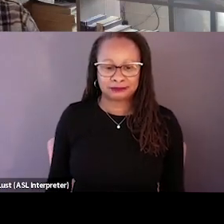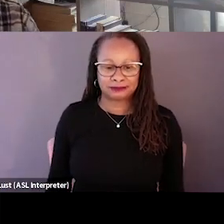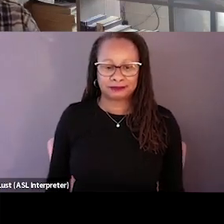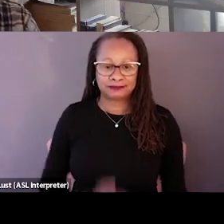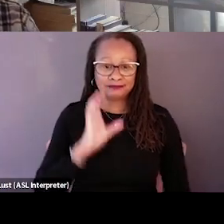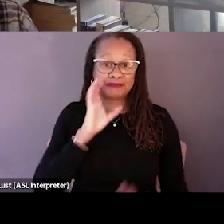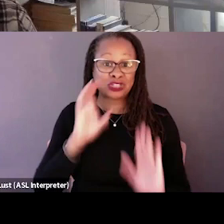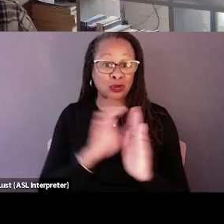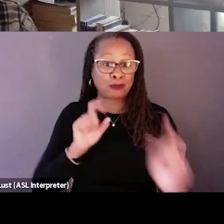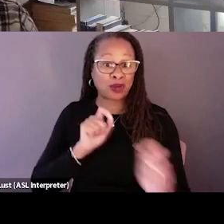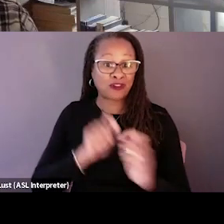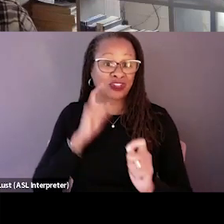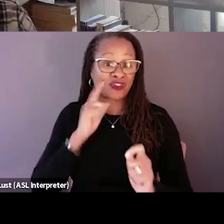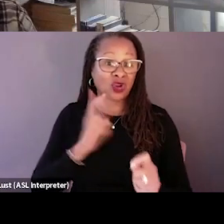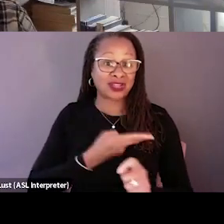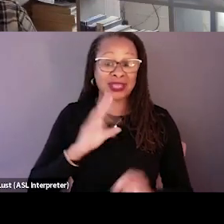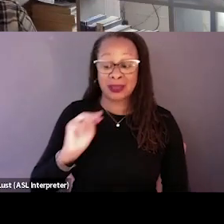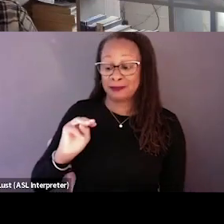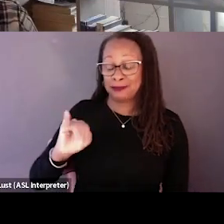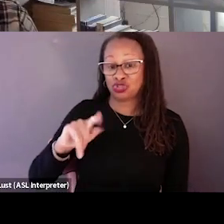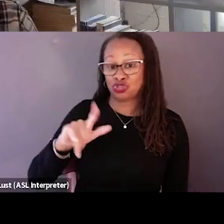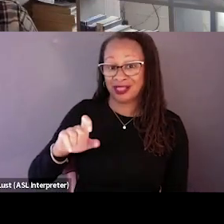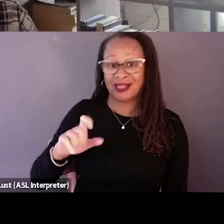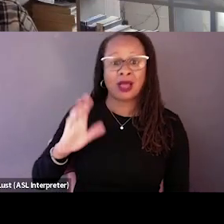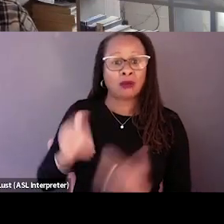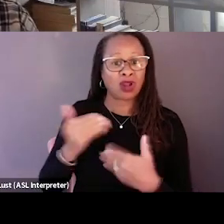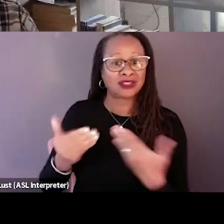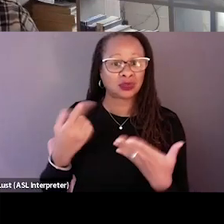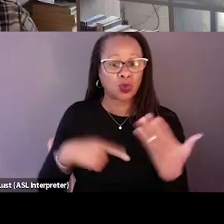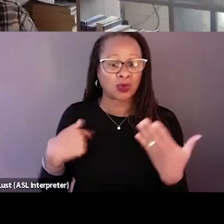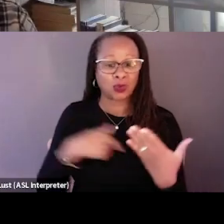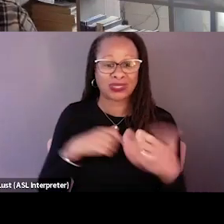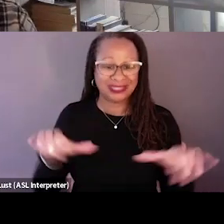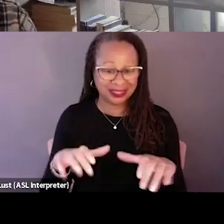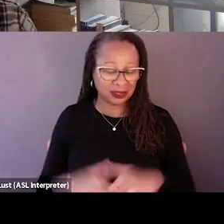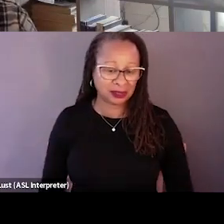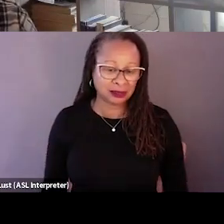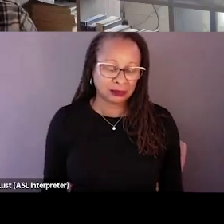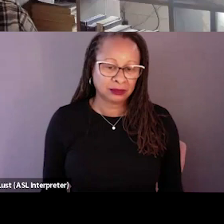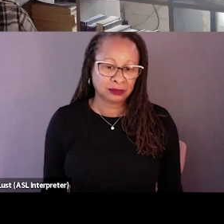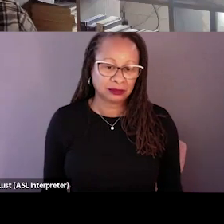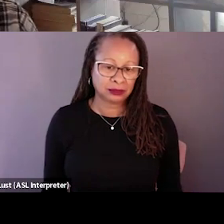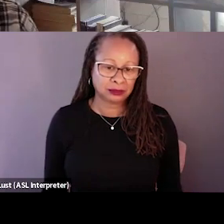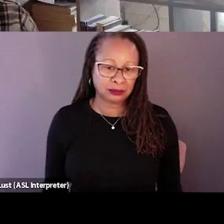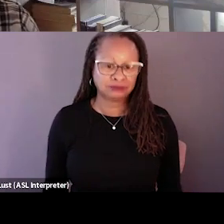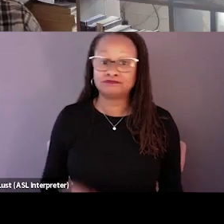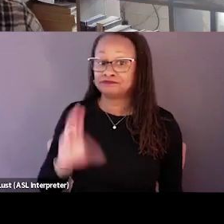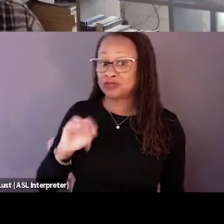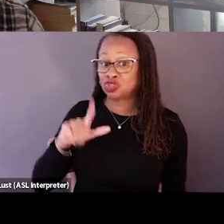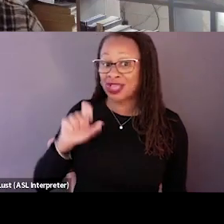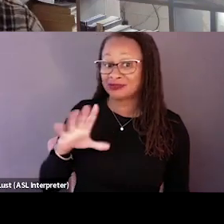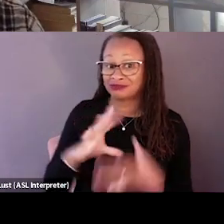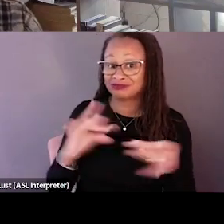But Michéle process, what we did is Well, uh I mean, in addition to